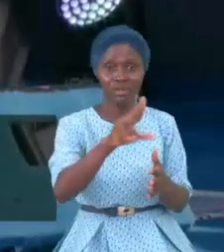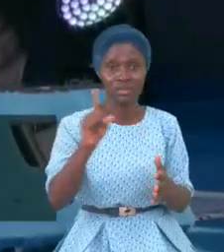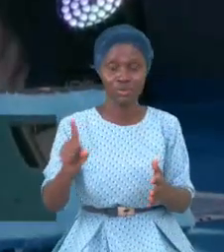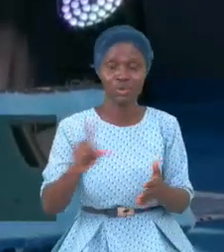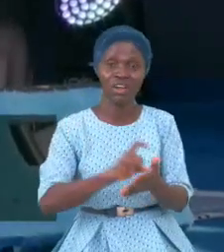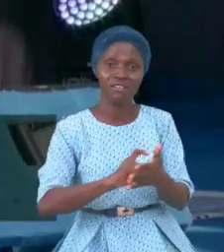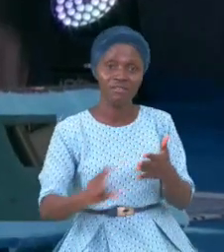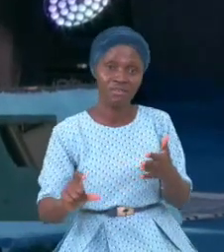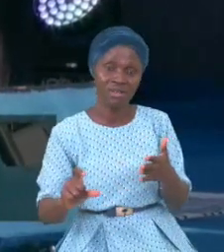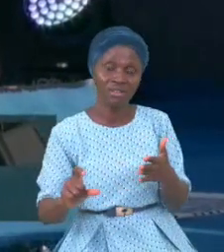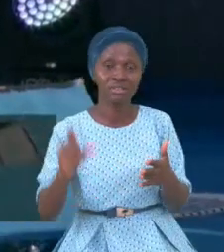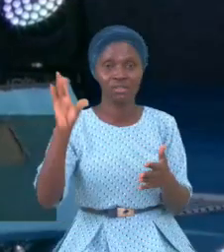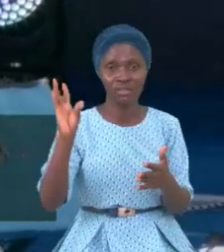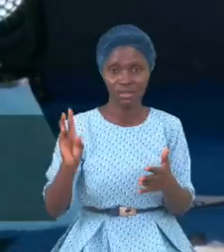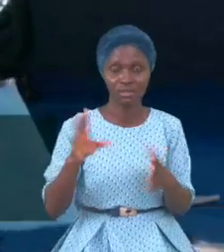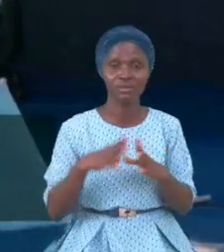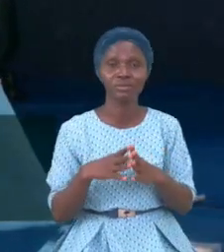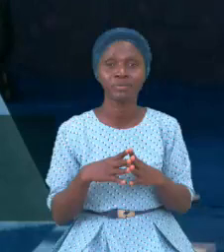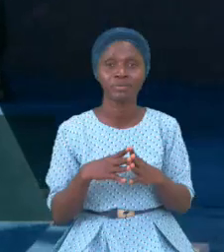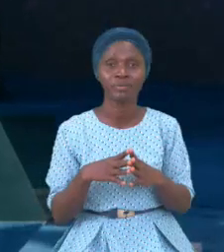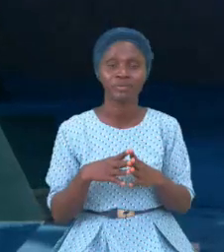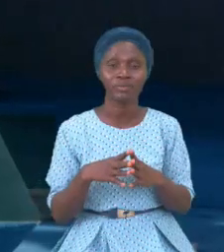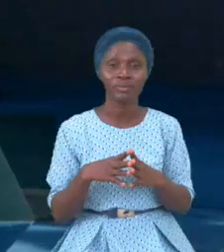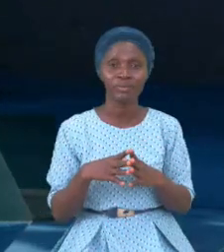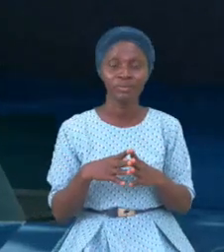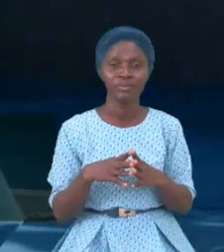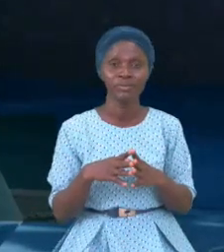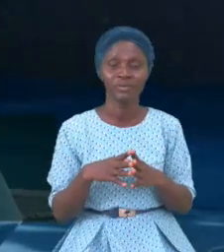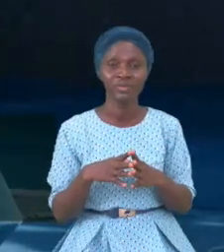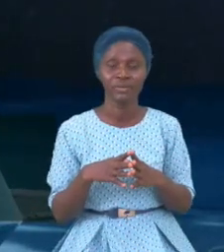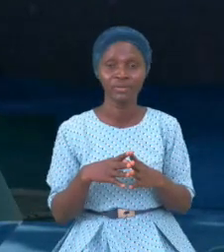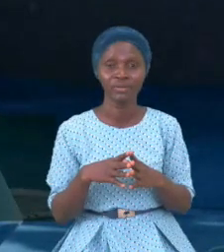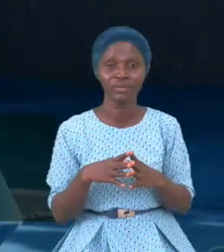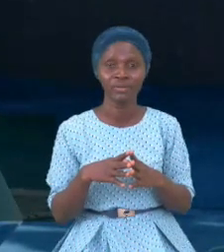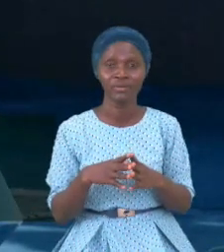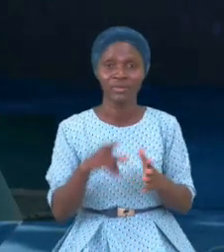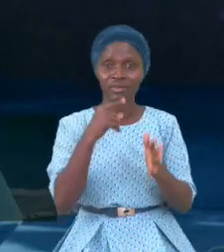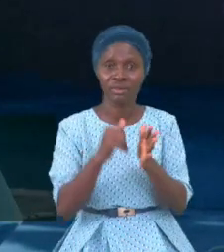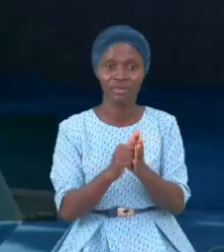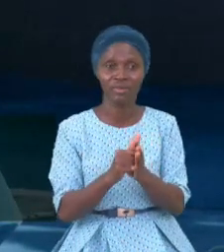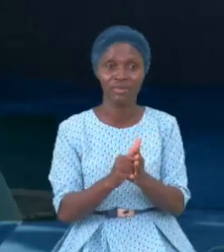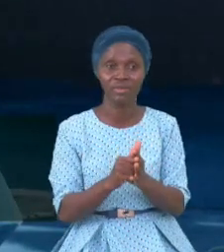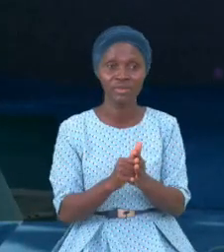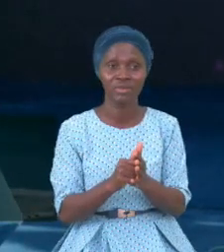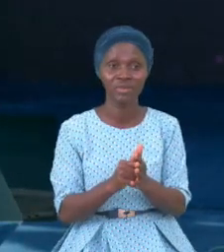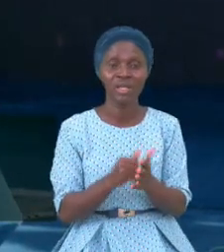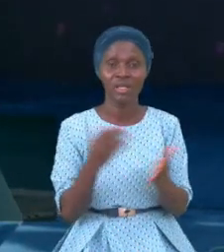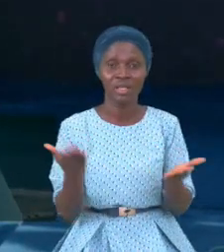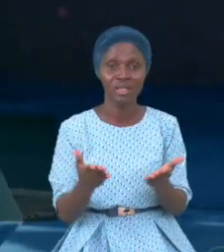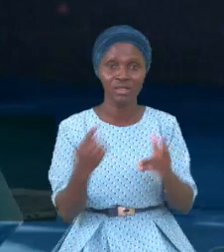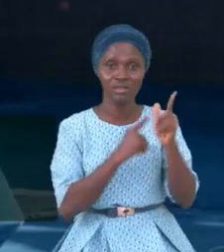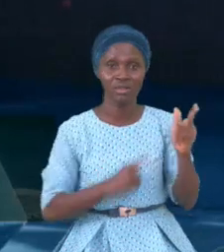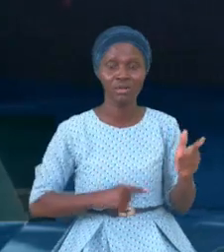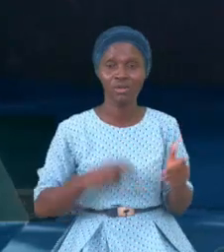Deuteronomy chapter 31. And we're reading here from verse 7. Here is the Lord talking